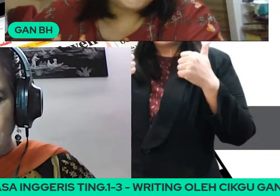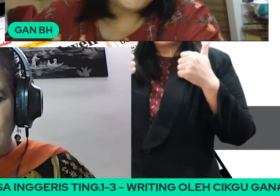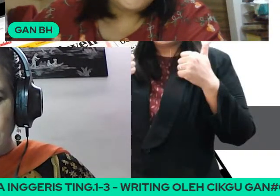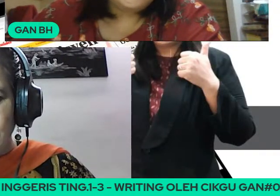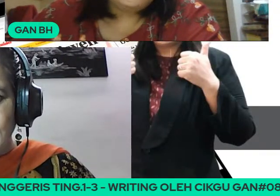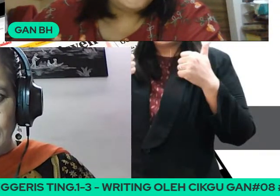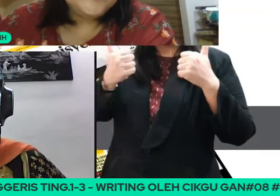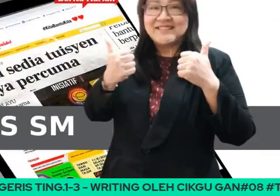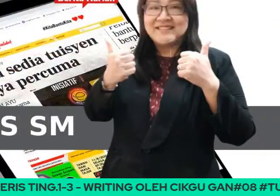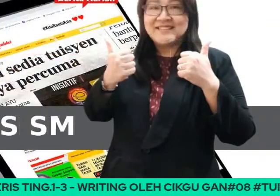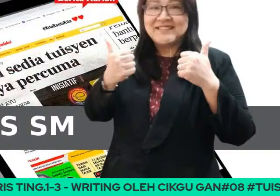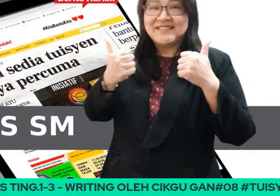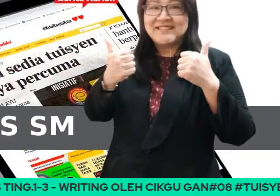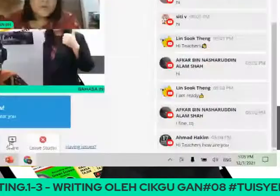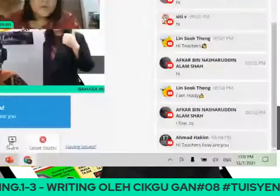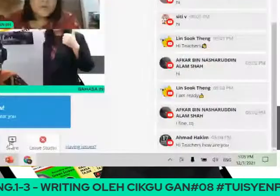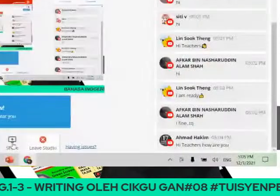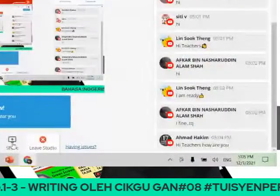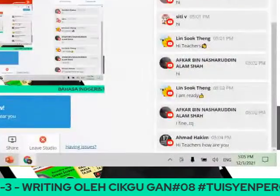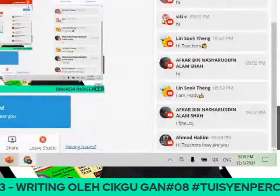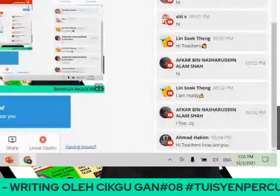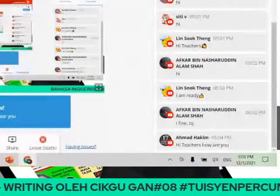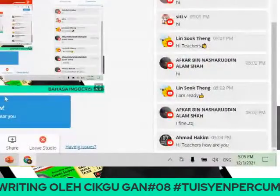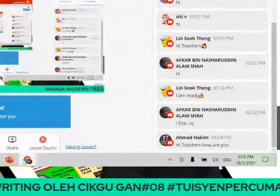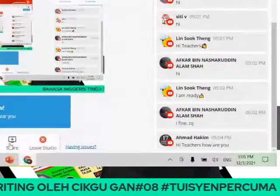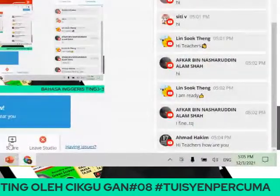Let me check again. Yes, please do.